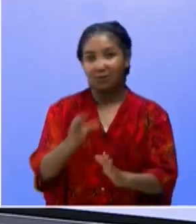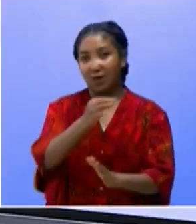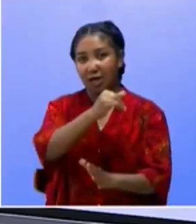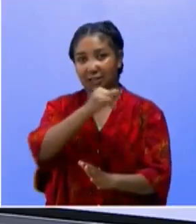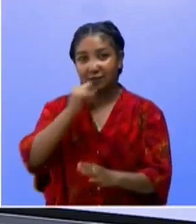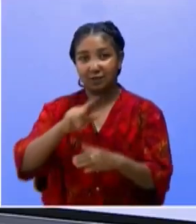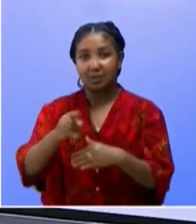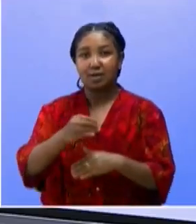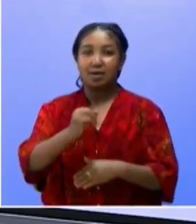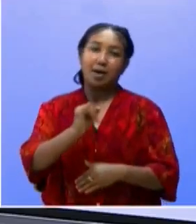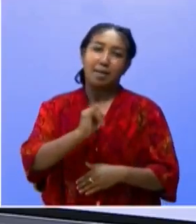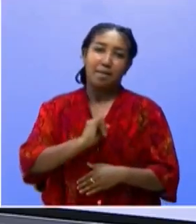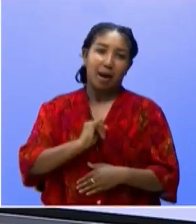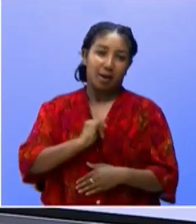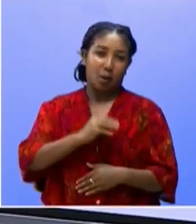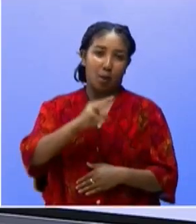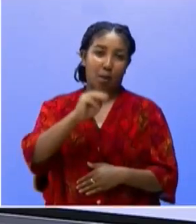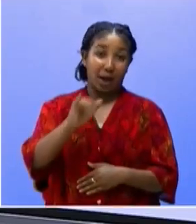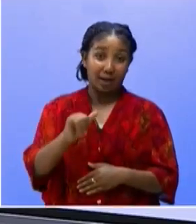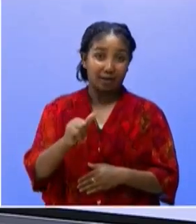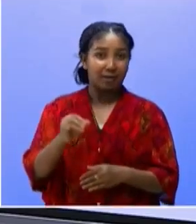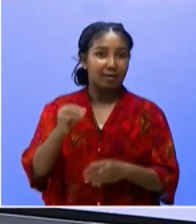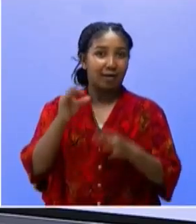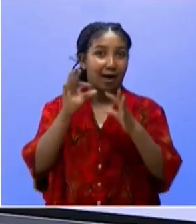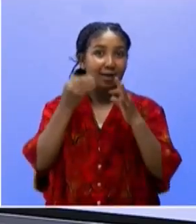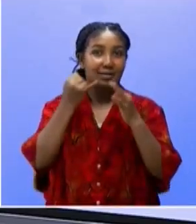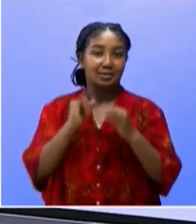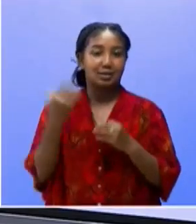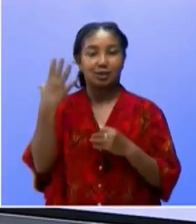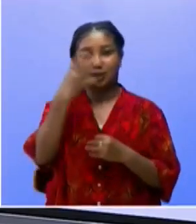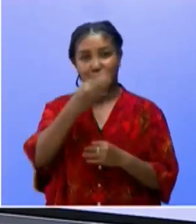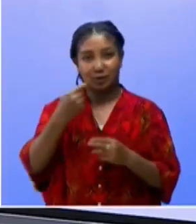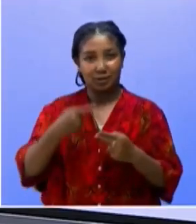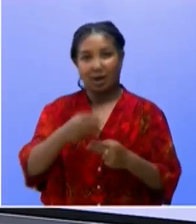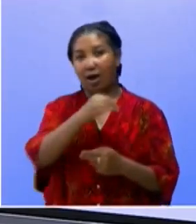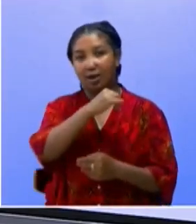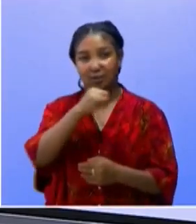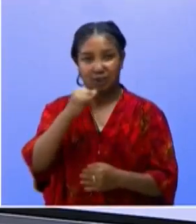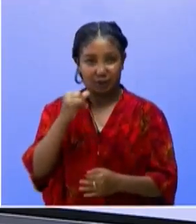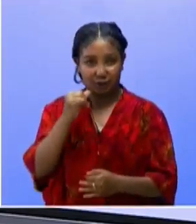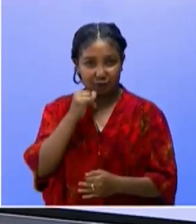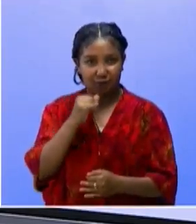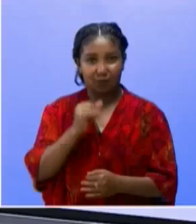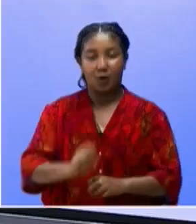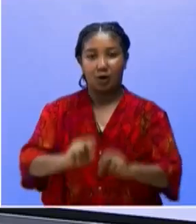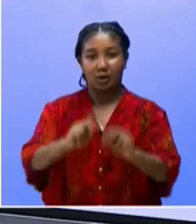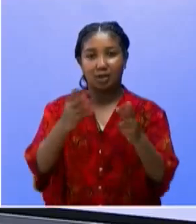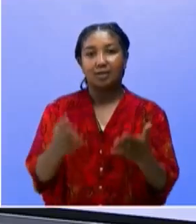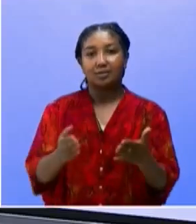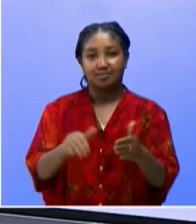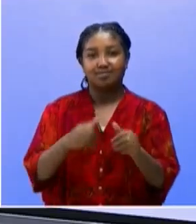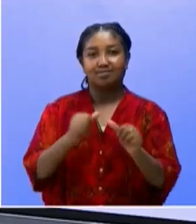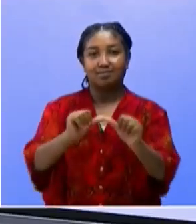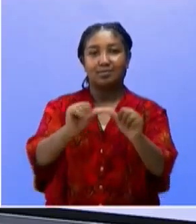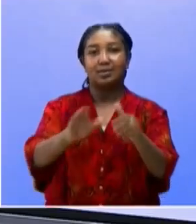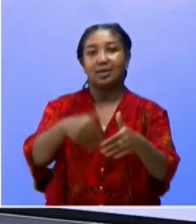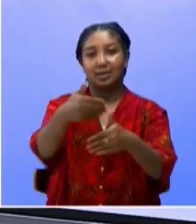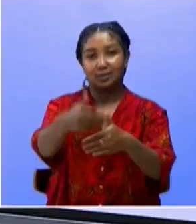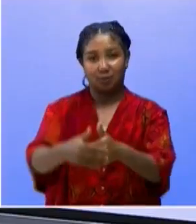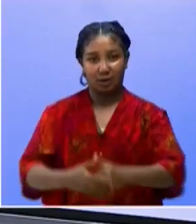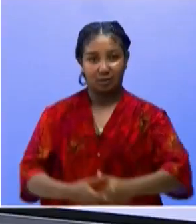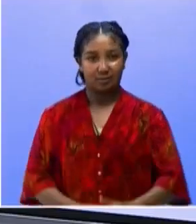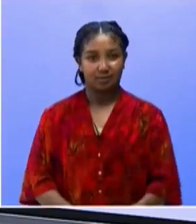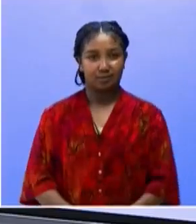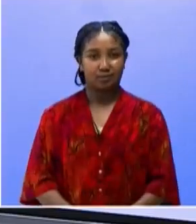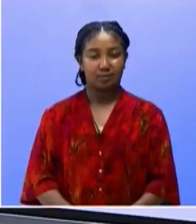adjective. So my cat is cute. This is also what? An adjective. All right. Let's pass on to the next one.